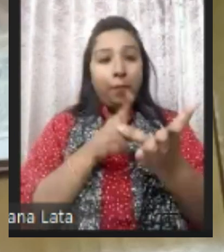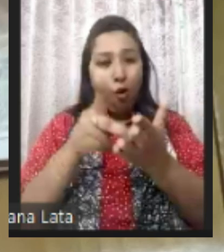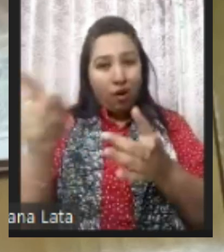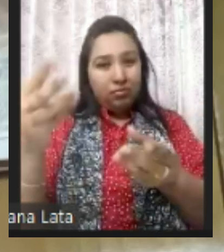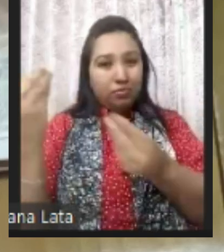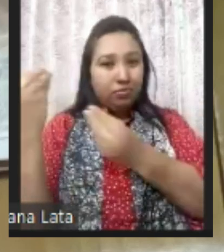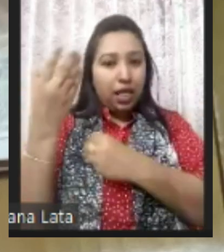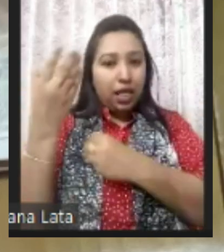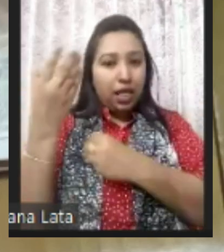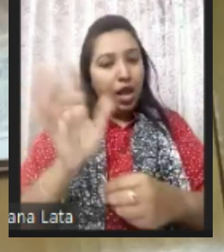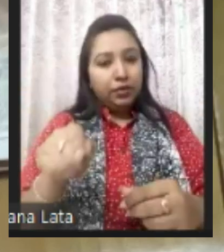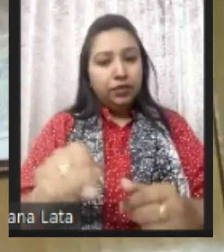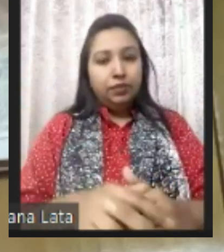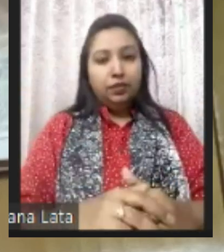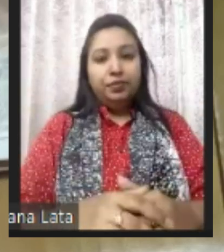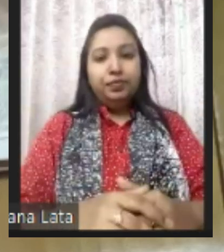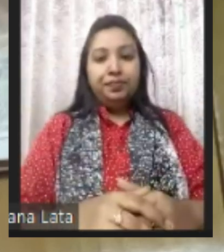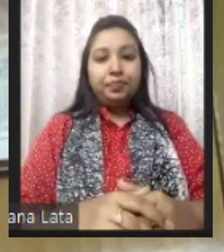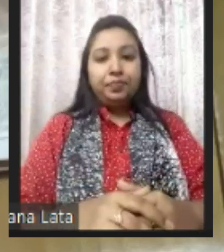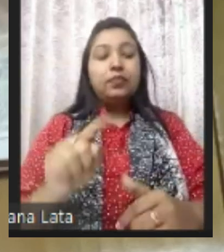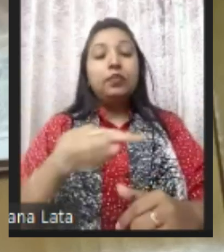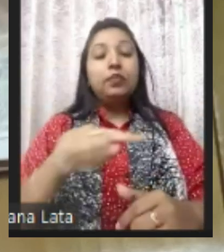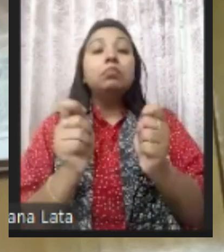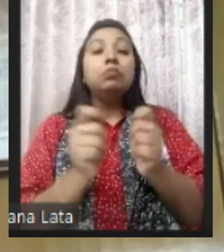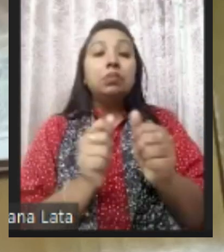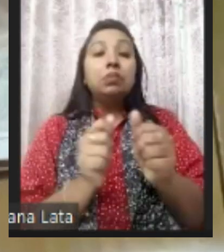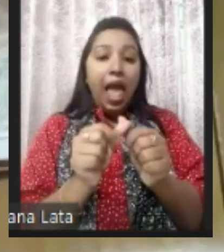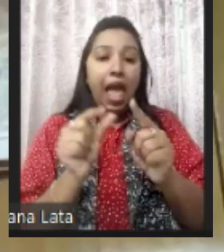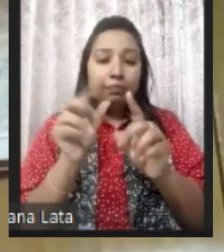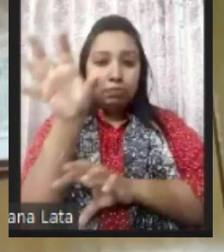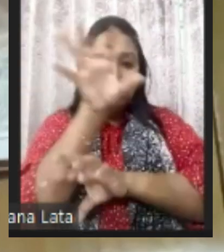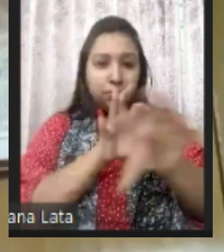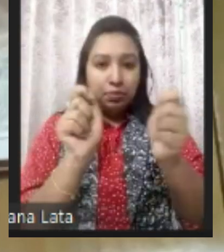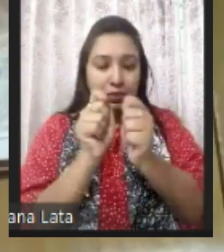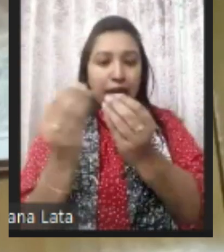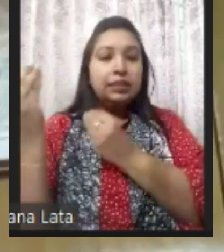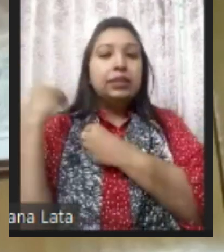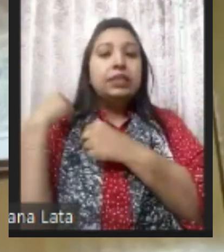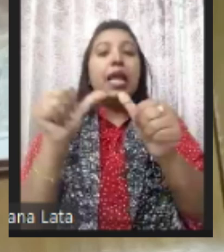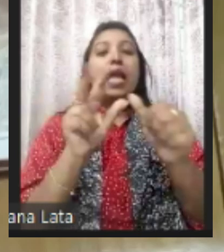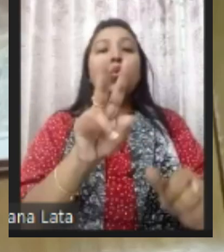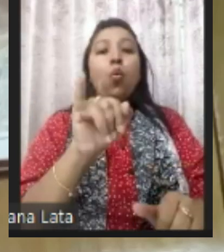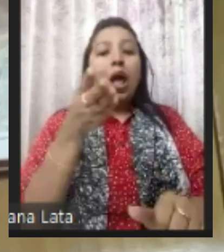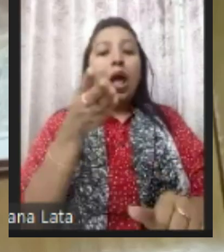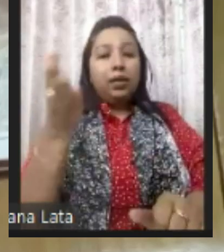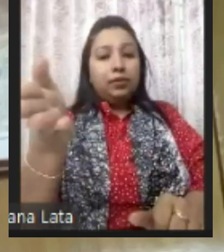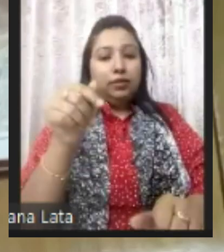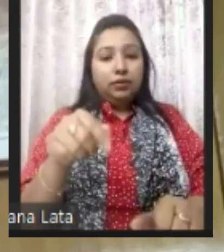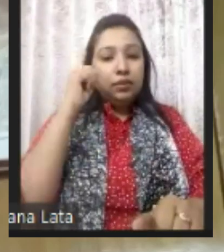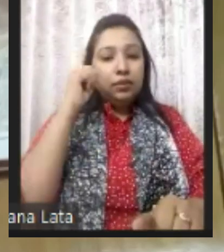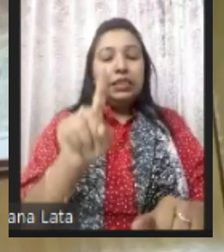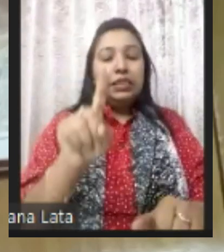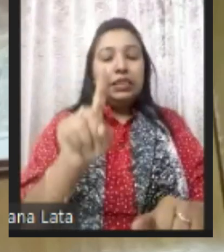Meanwhile, all websites developed by the A2I have ensured an average of 70%